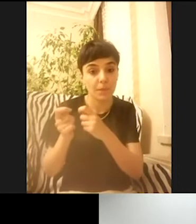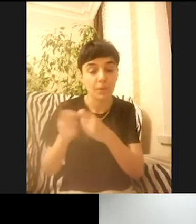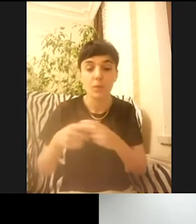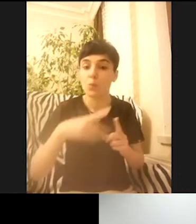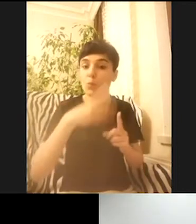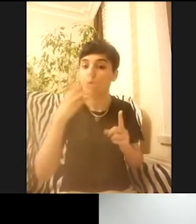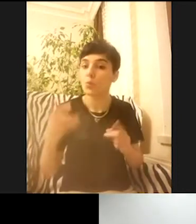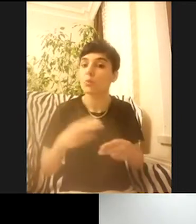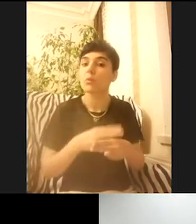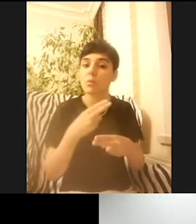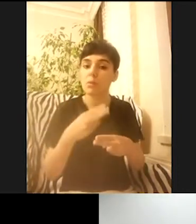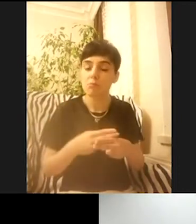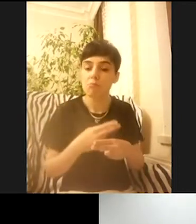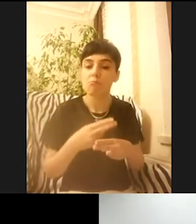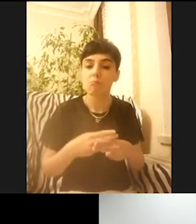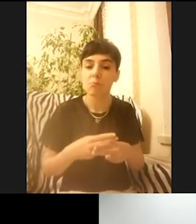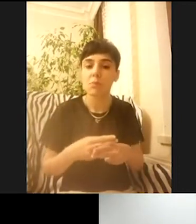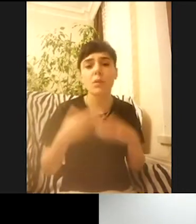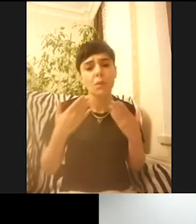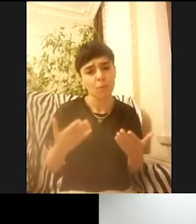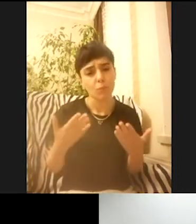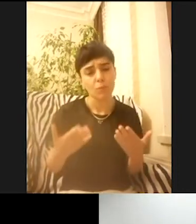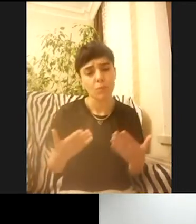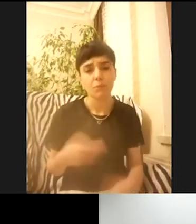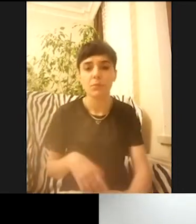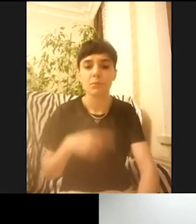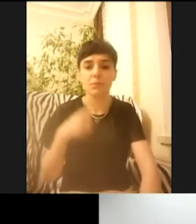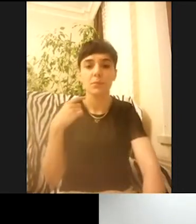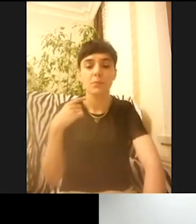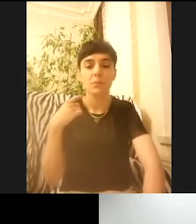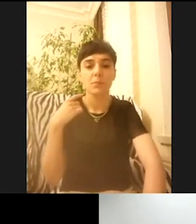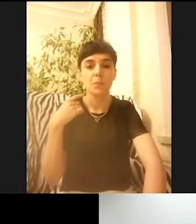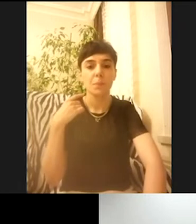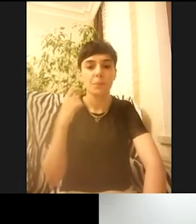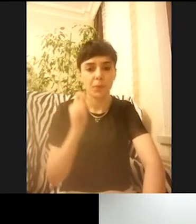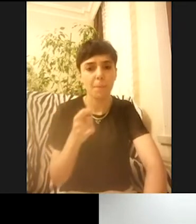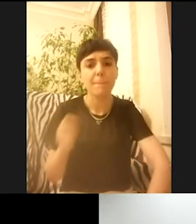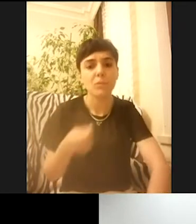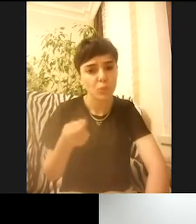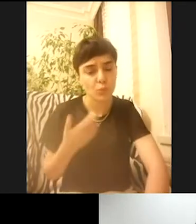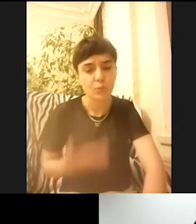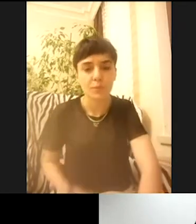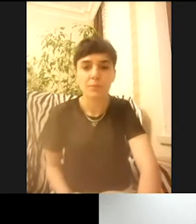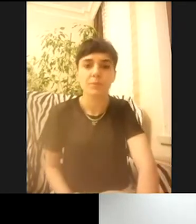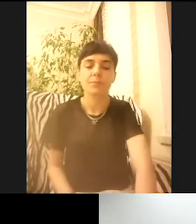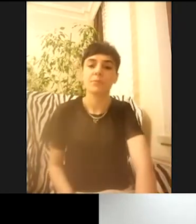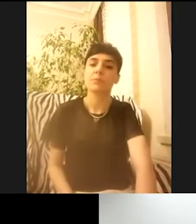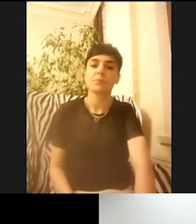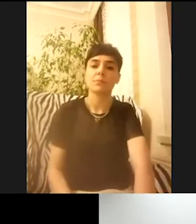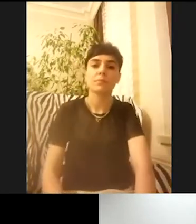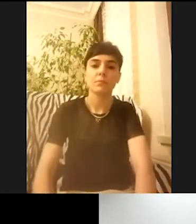term, said, that queer become regulatory or even a biopolitical project